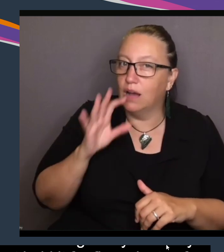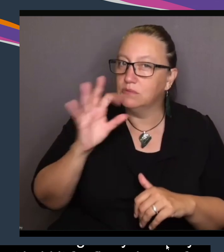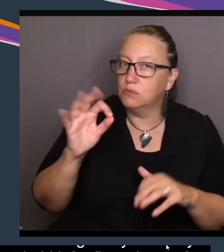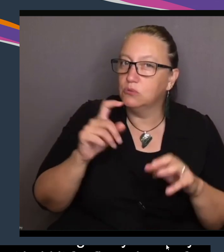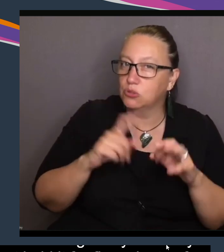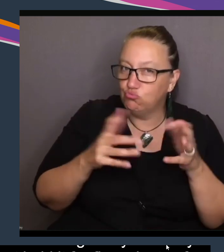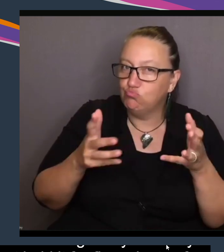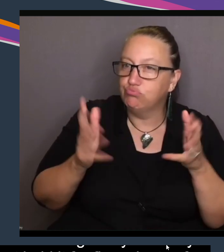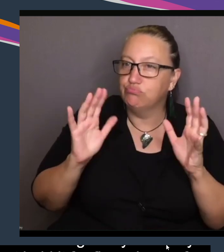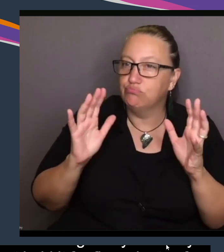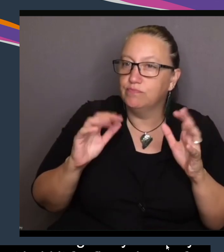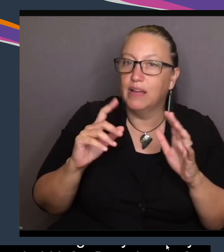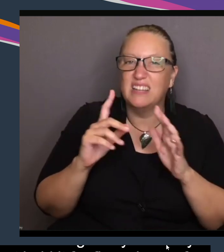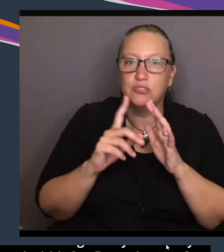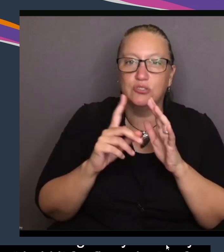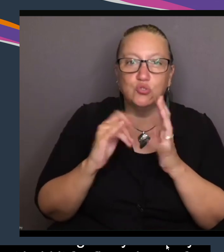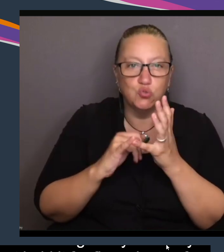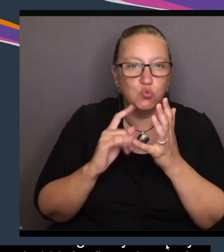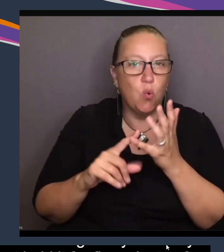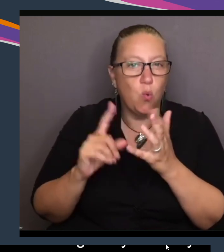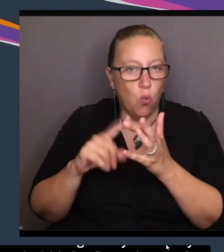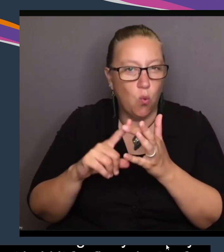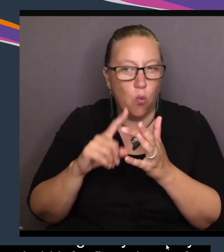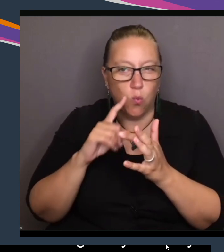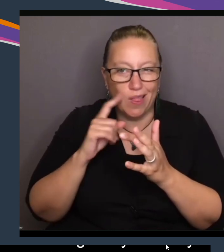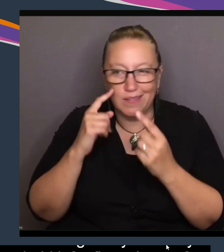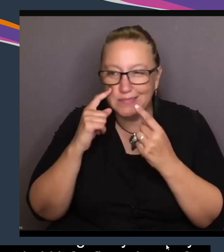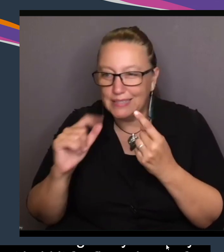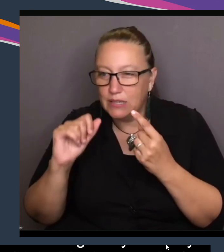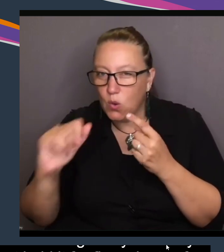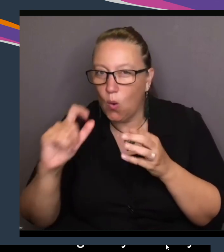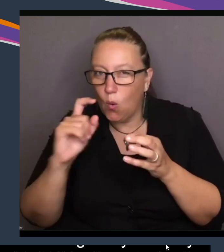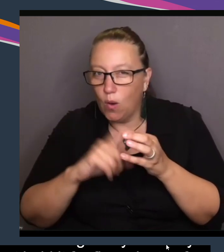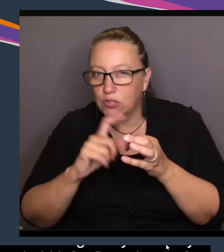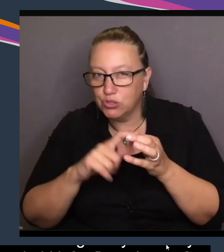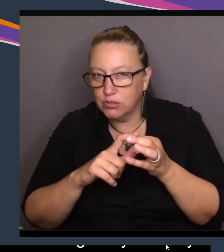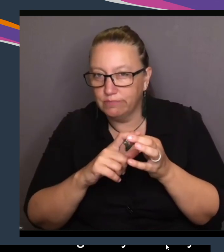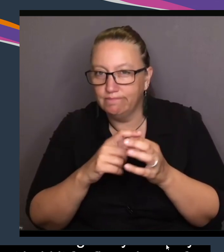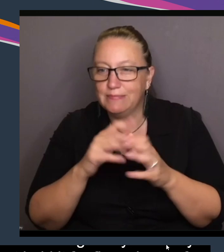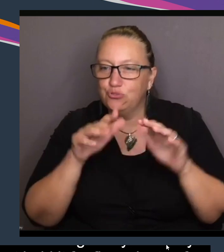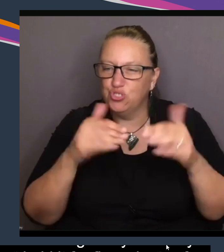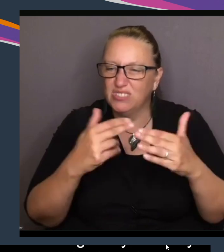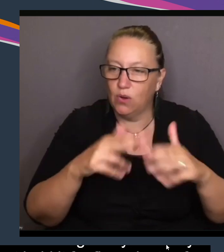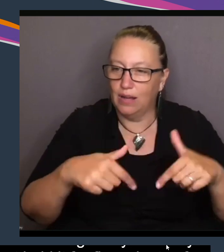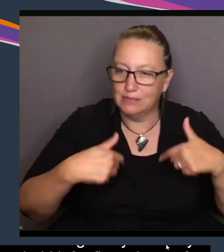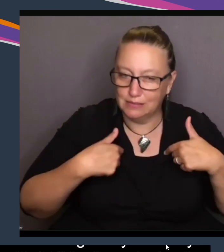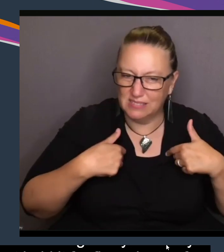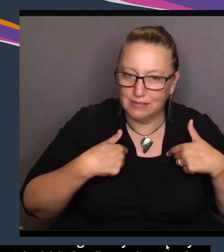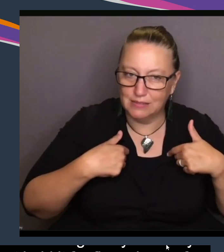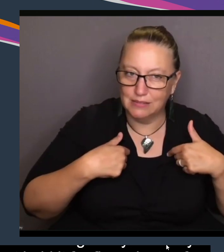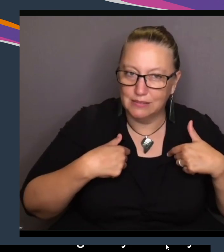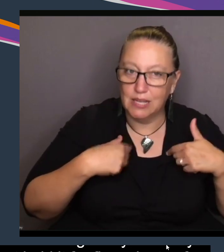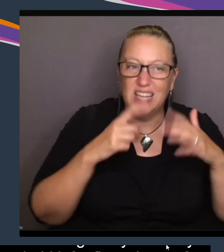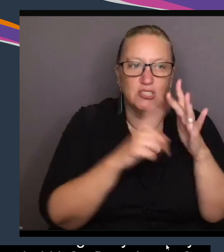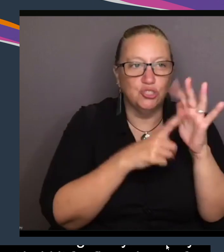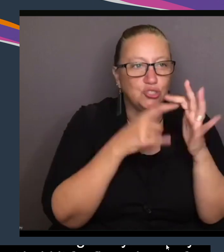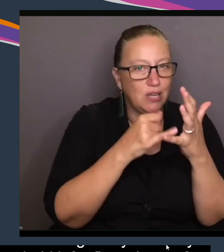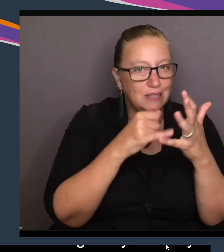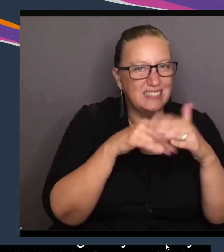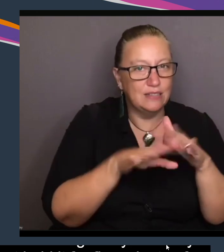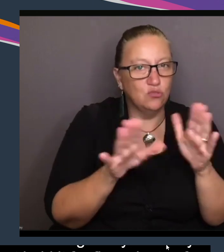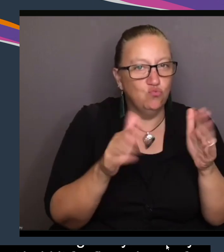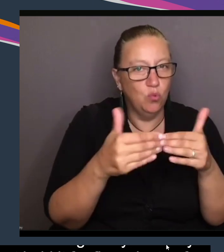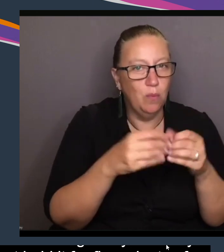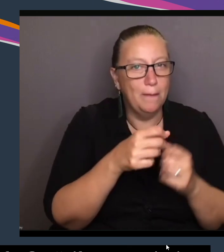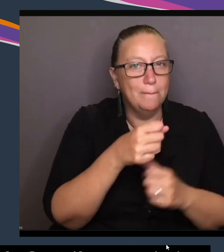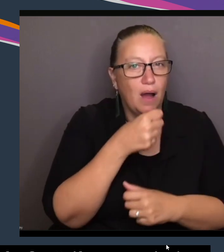Sue will introduce those questions, and Jess is in the room with the microphone. And if you're going to ask a question, we